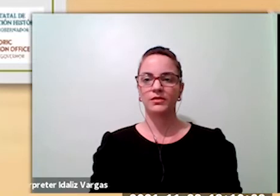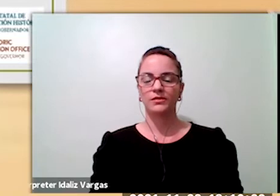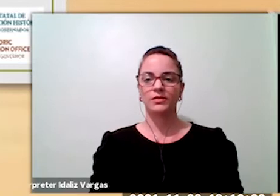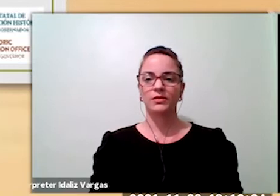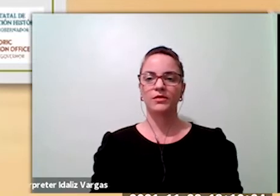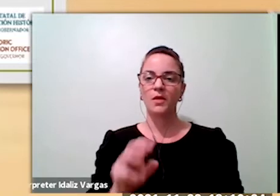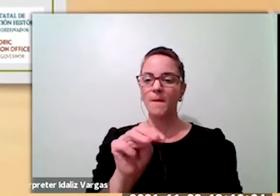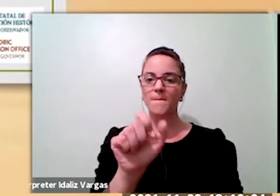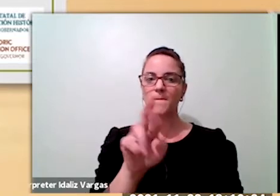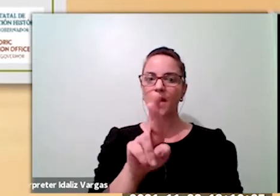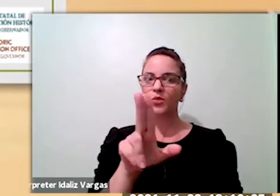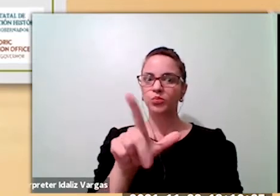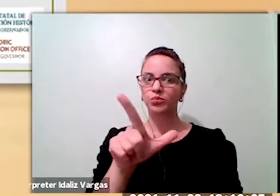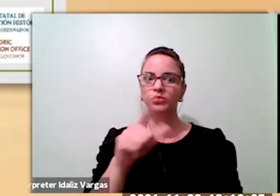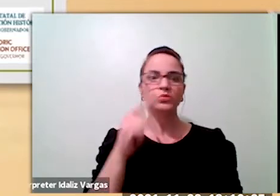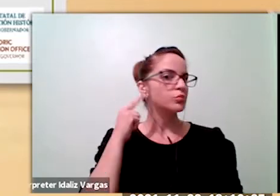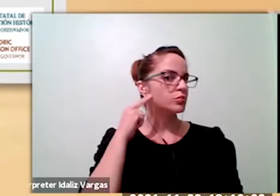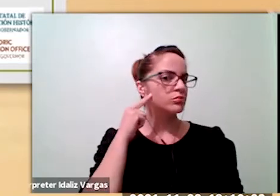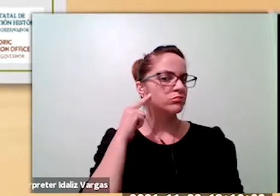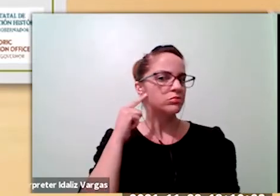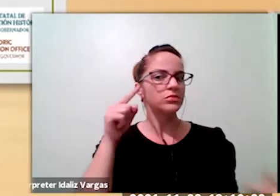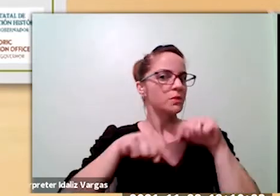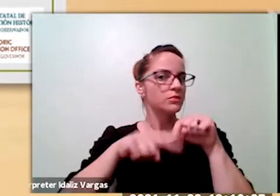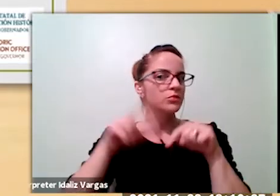Marul, no la escuchamos, está en mute.